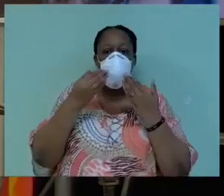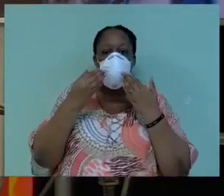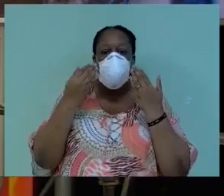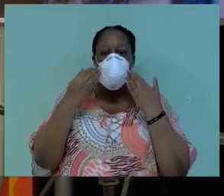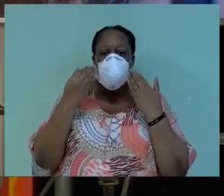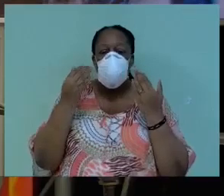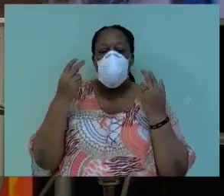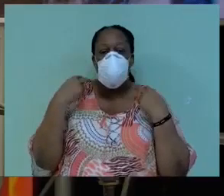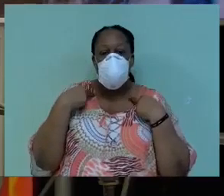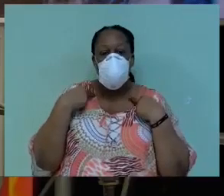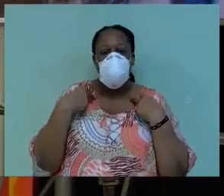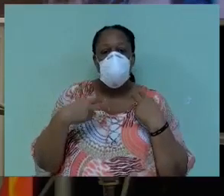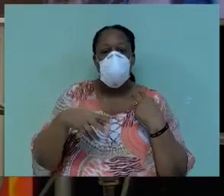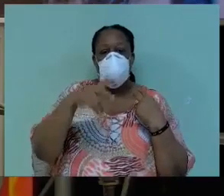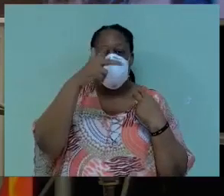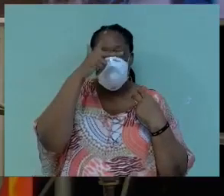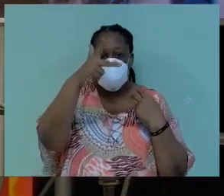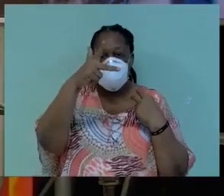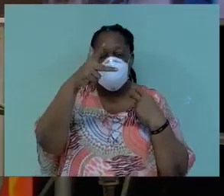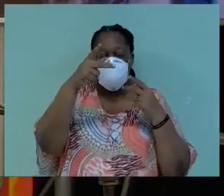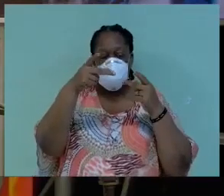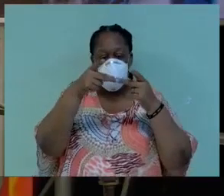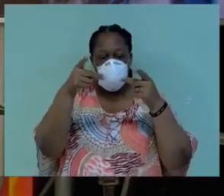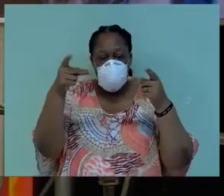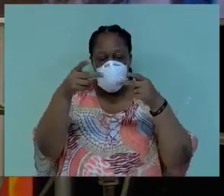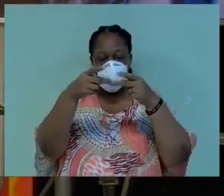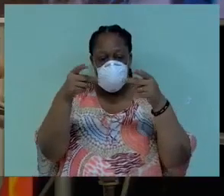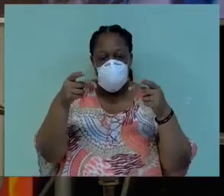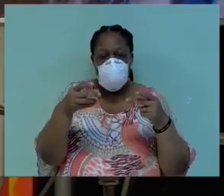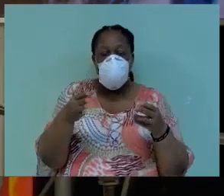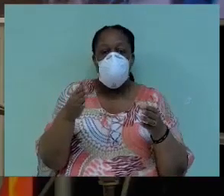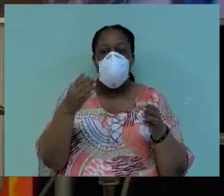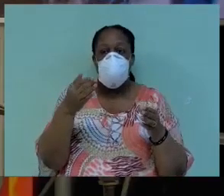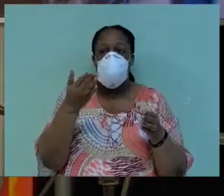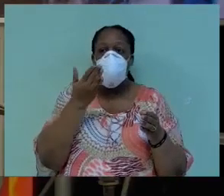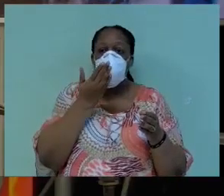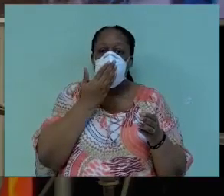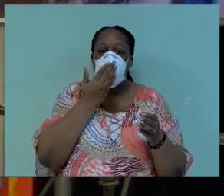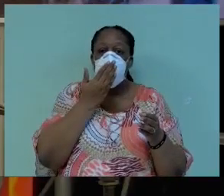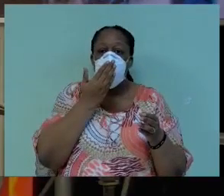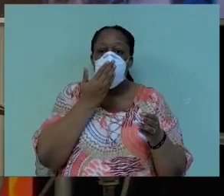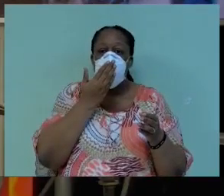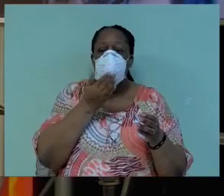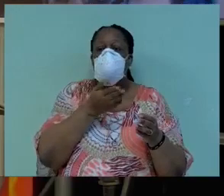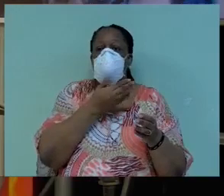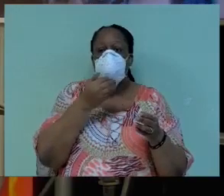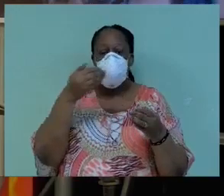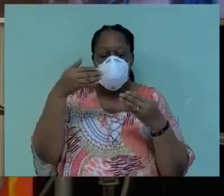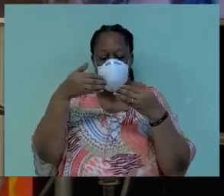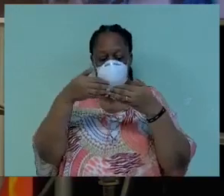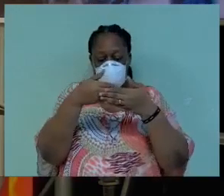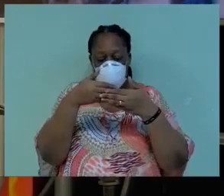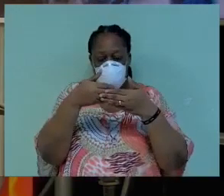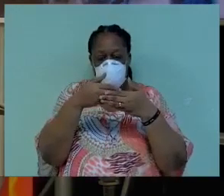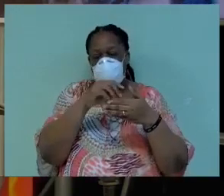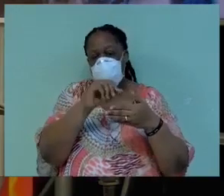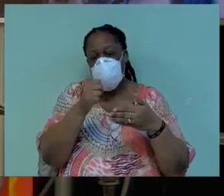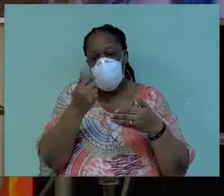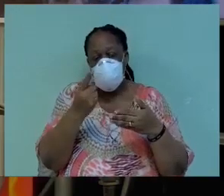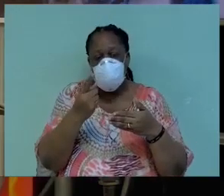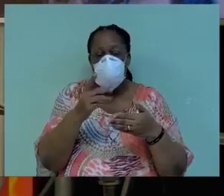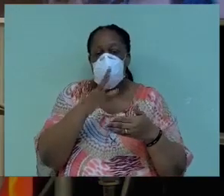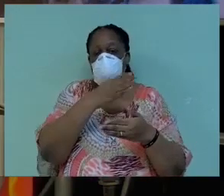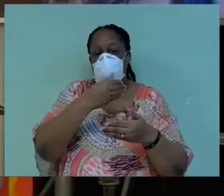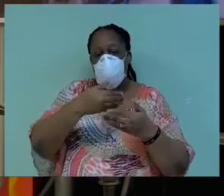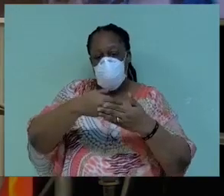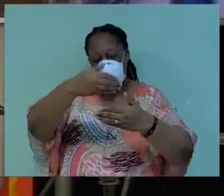said to be hydrophobic, which helps to repel water or blood or body fluids. You have the middle layer that is the filter,